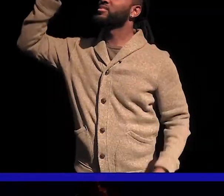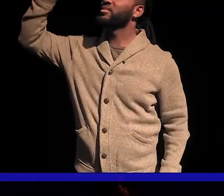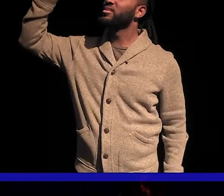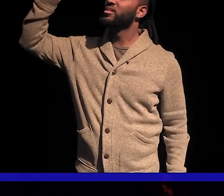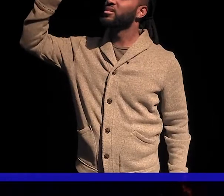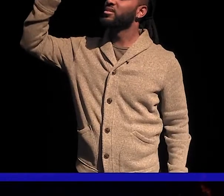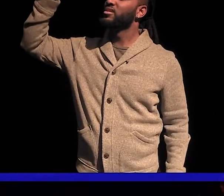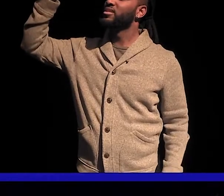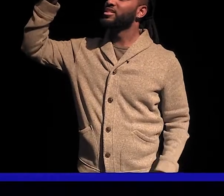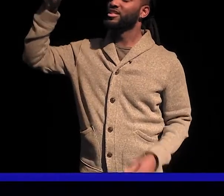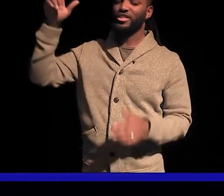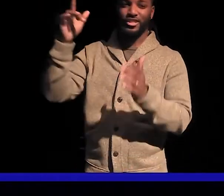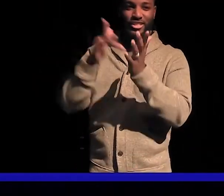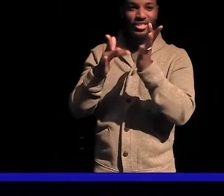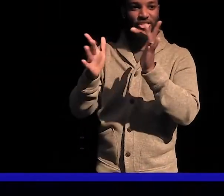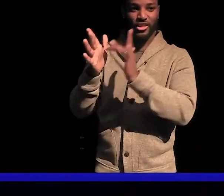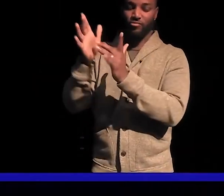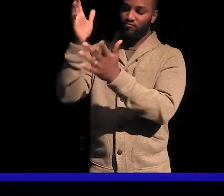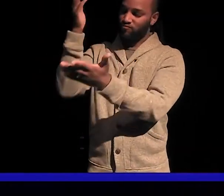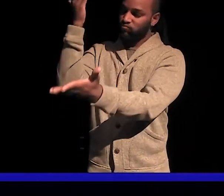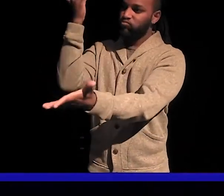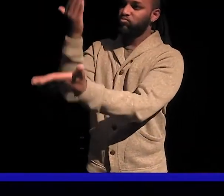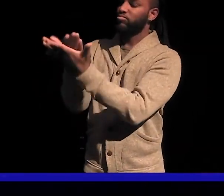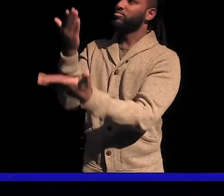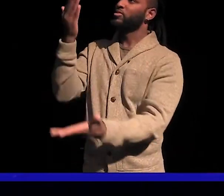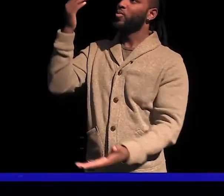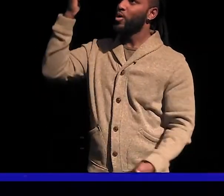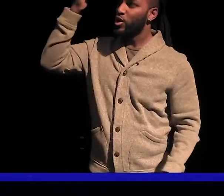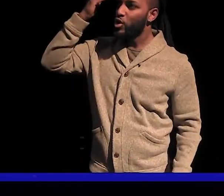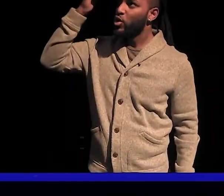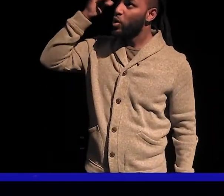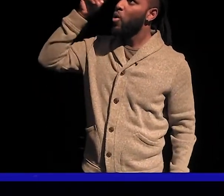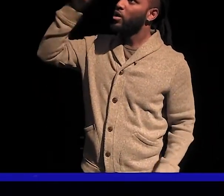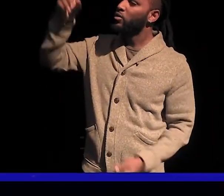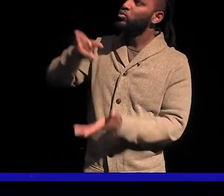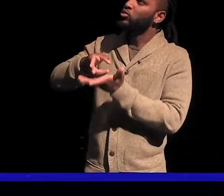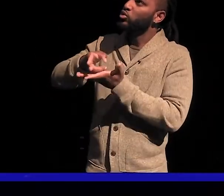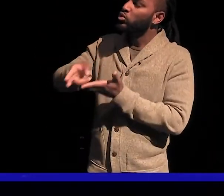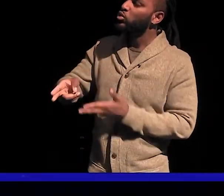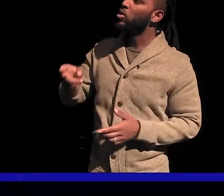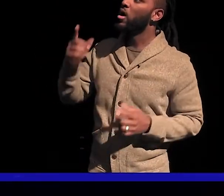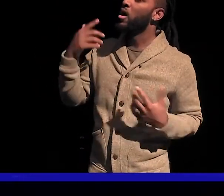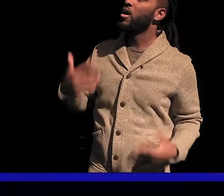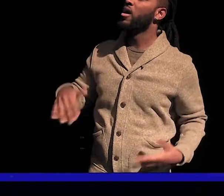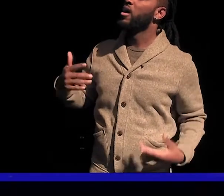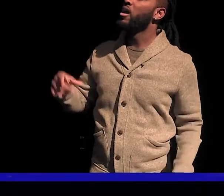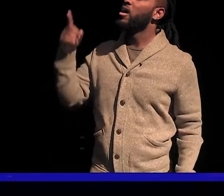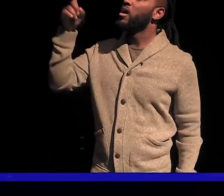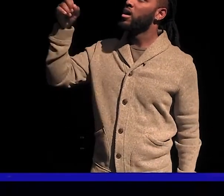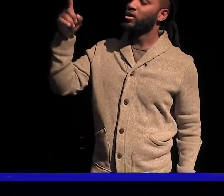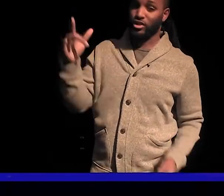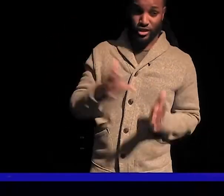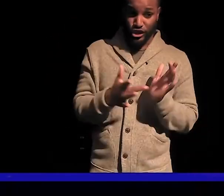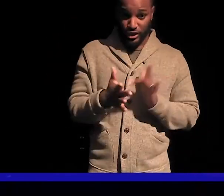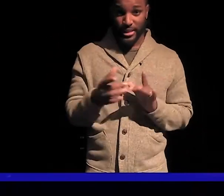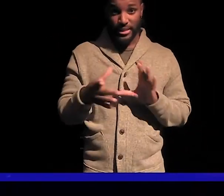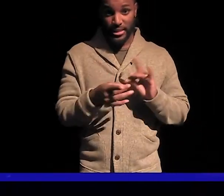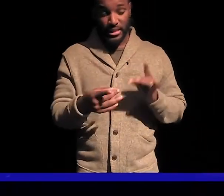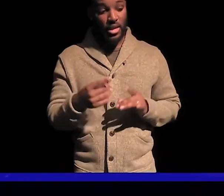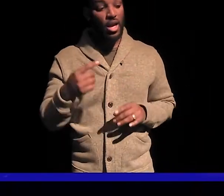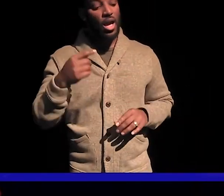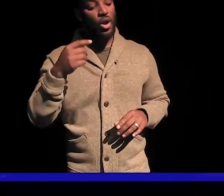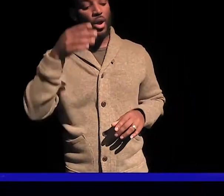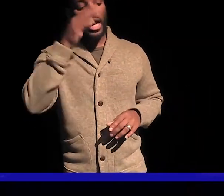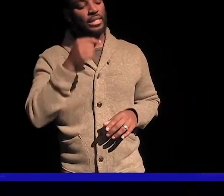got vindicated because they knew he was who he said that he was, because he said, I will send